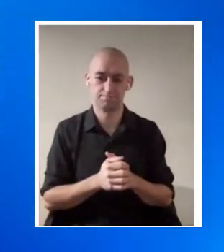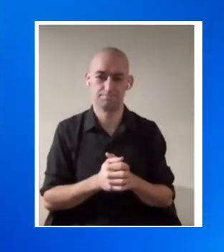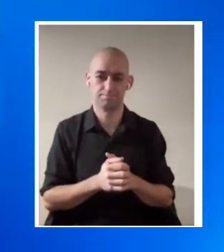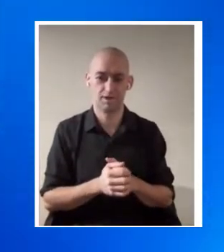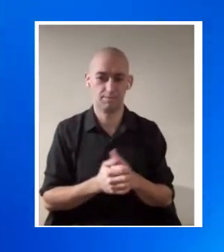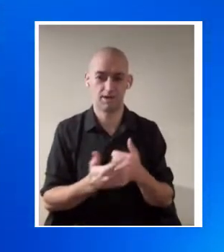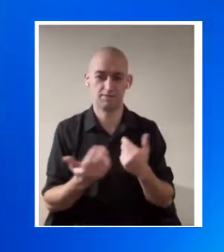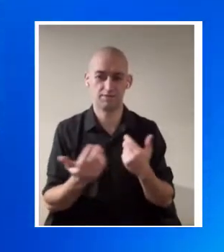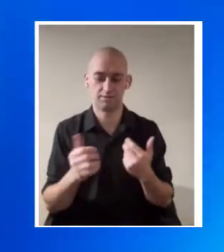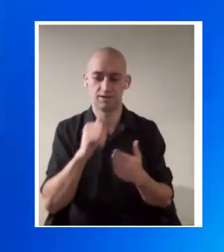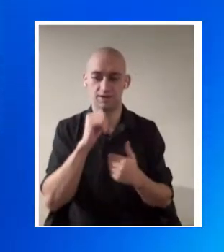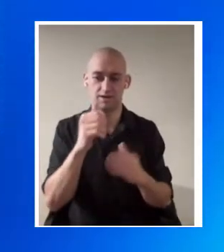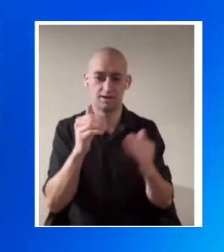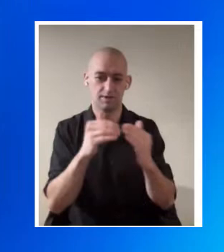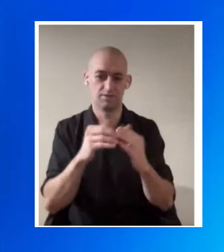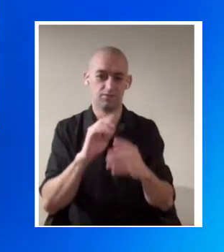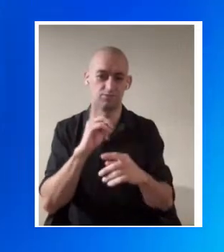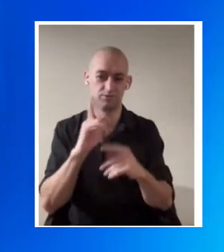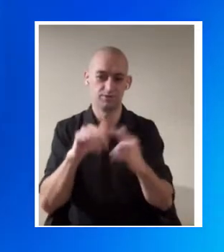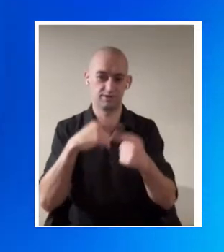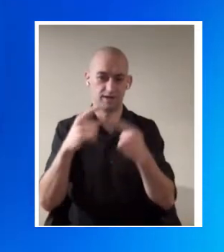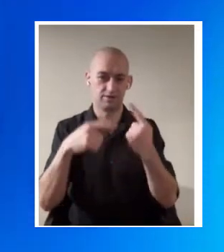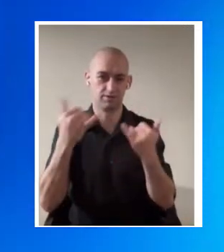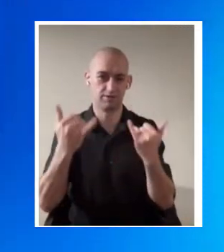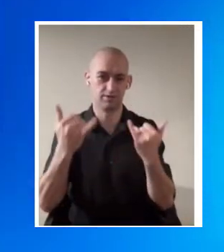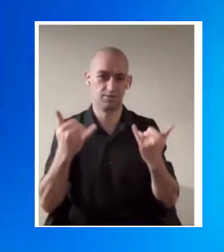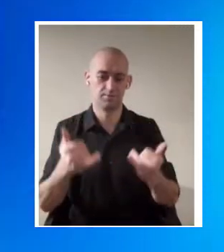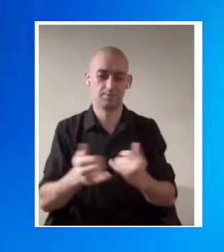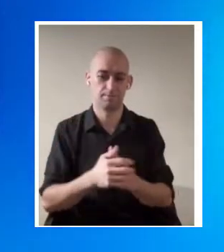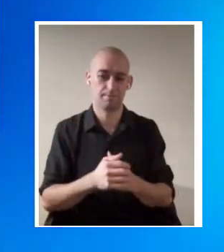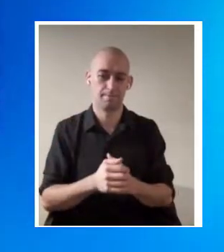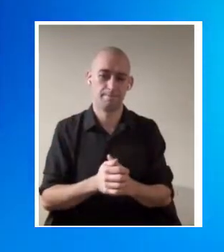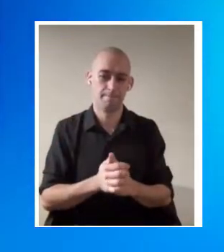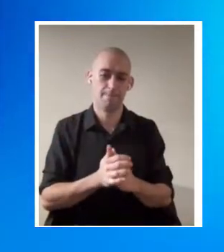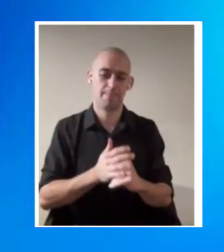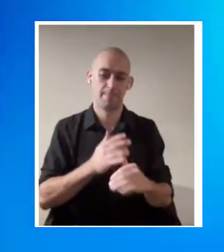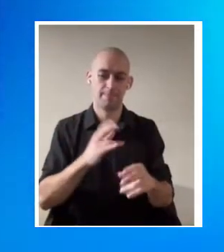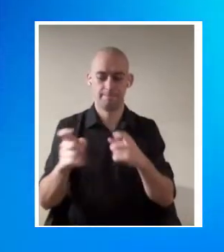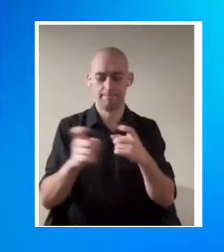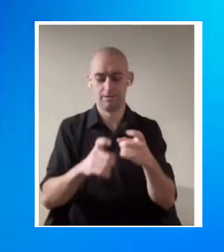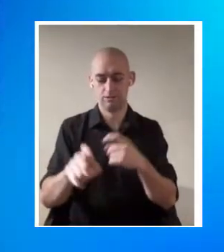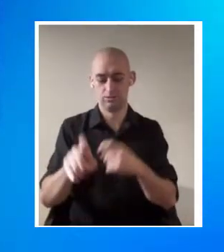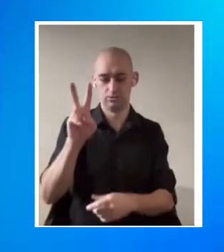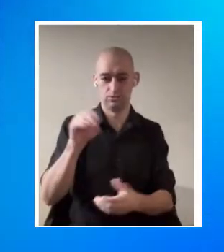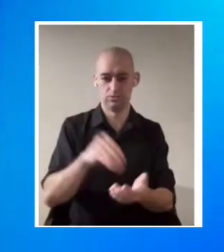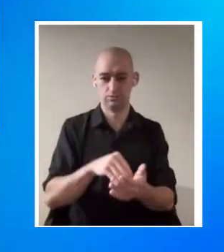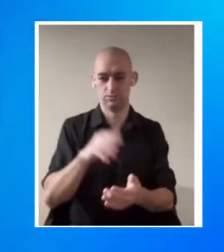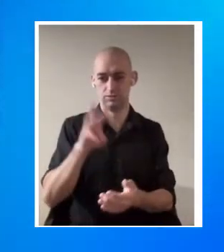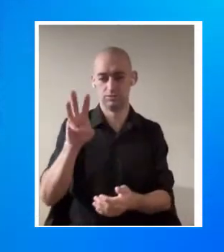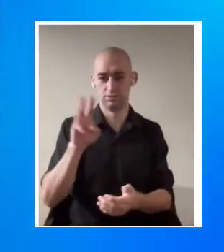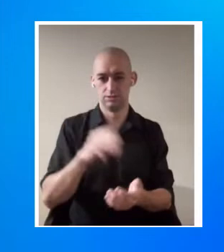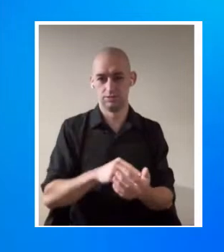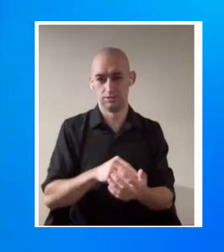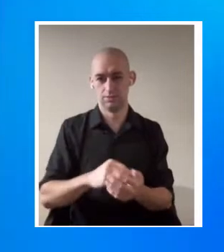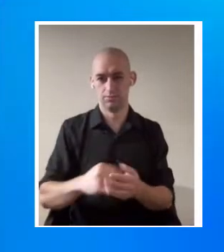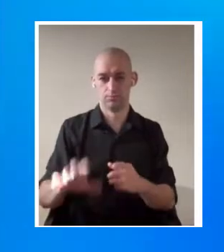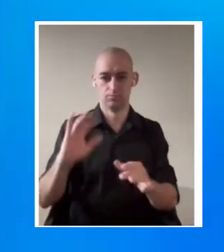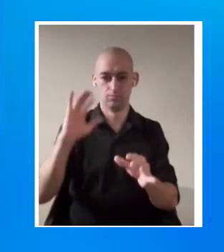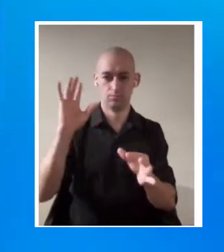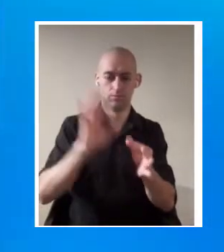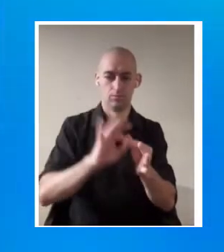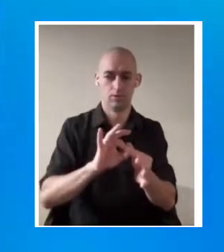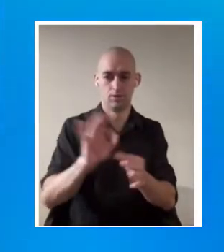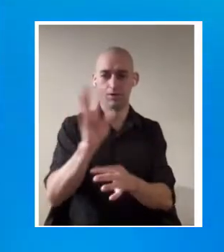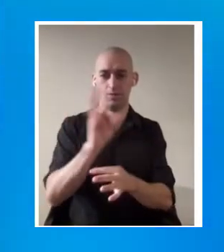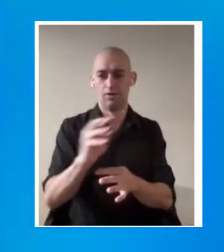have affordable housing development, and I was a project manager of 26.2 in Long Beach and My Angel in